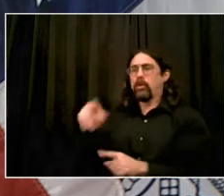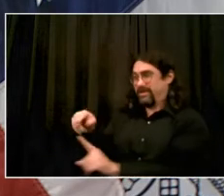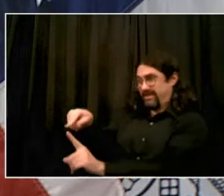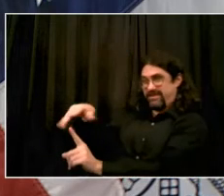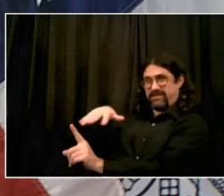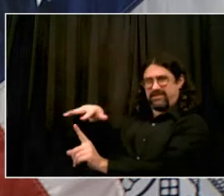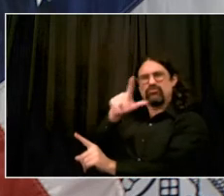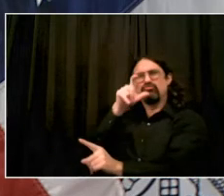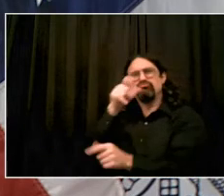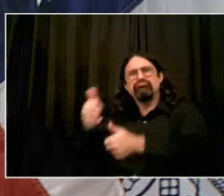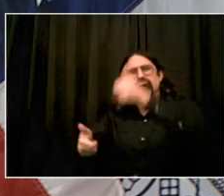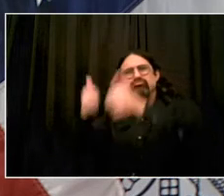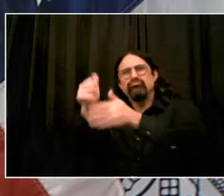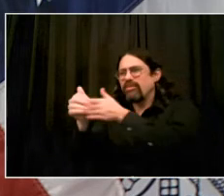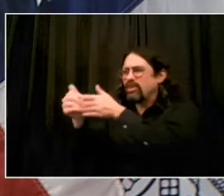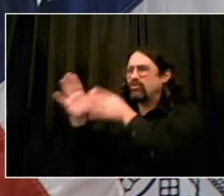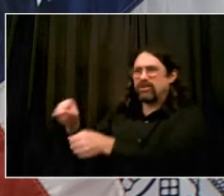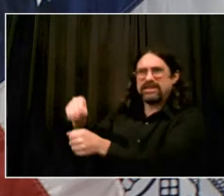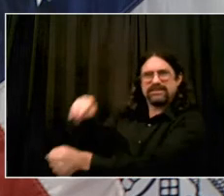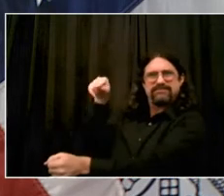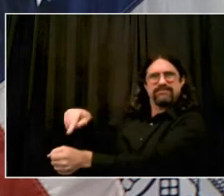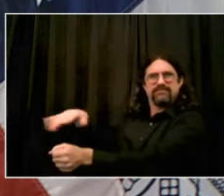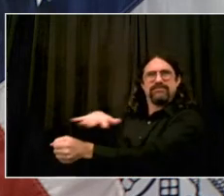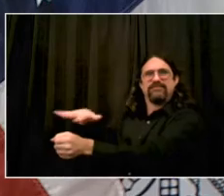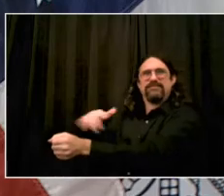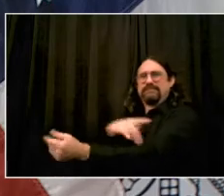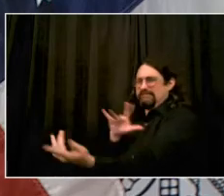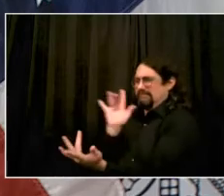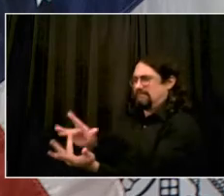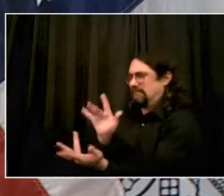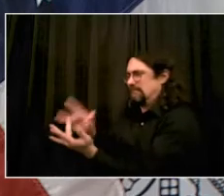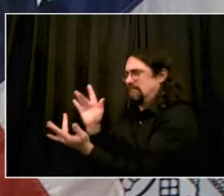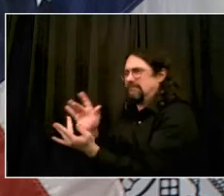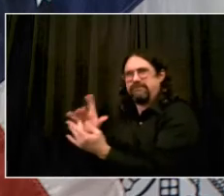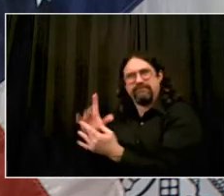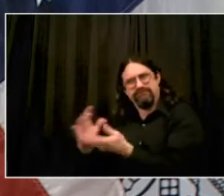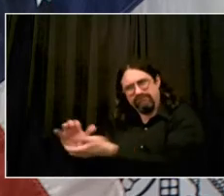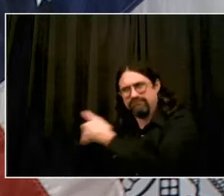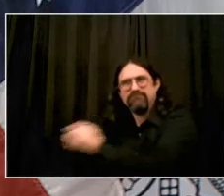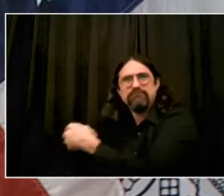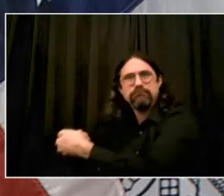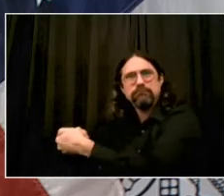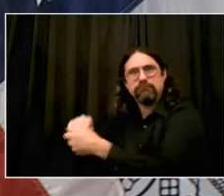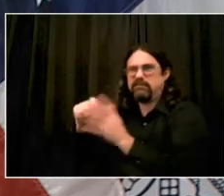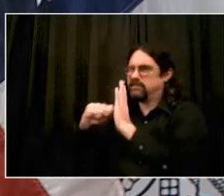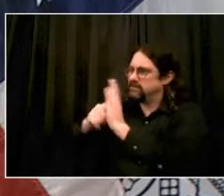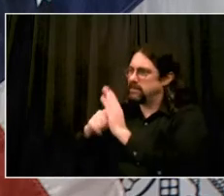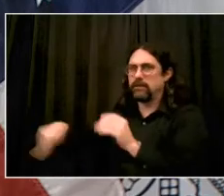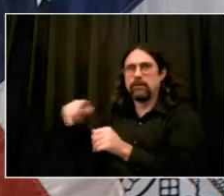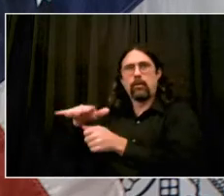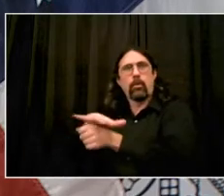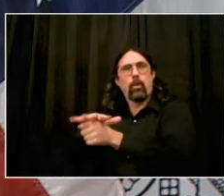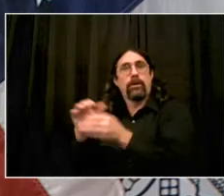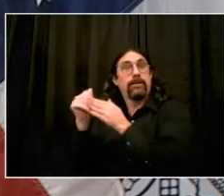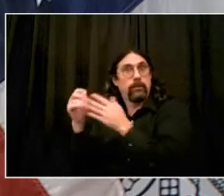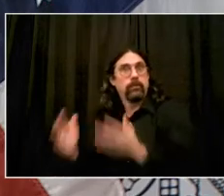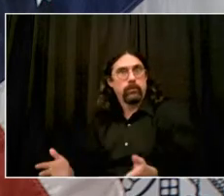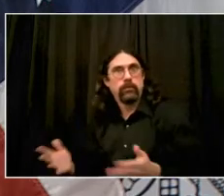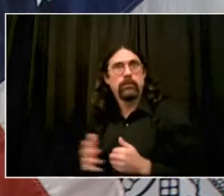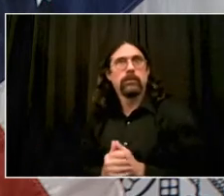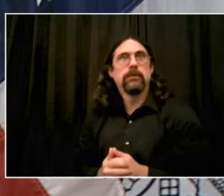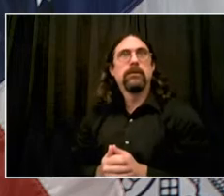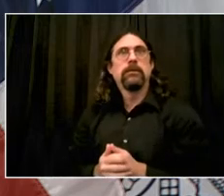Dr. Easterling and Dr. Varma. But Dr. Katz was on the press conference yesterday and said, again, we